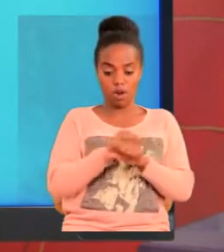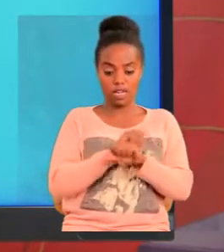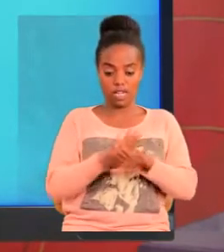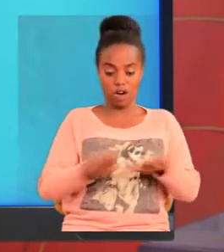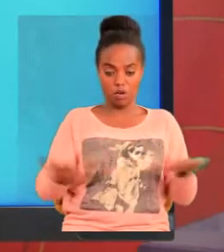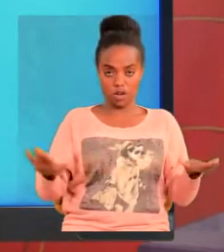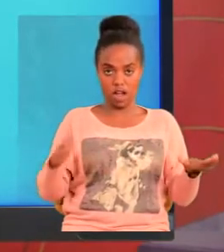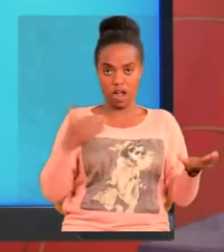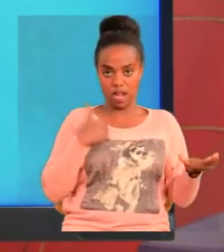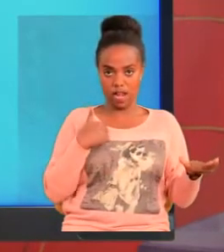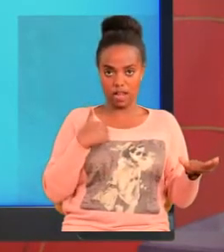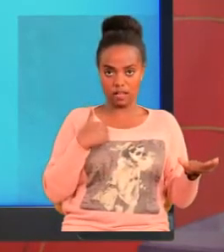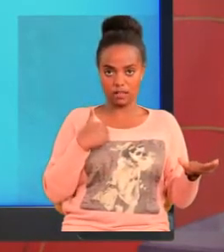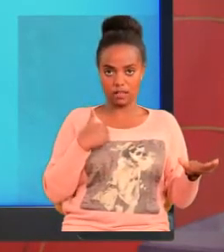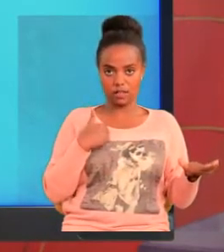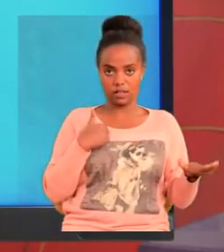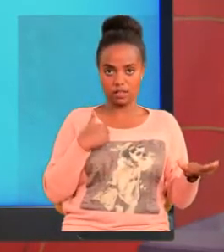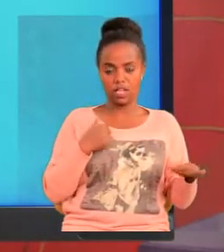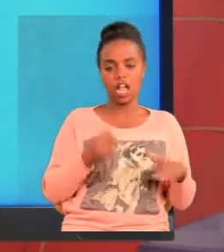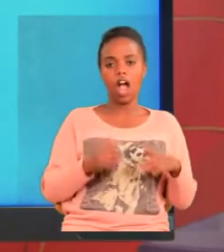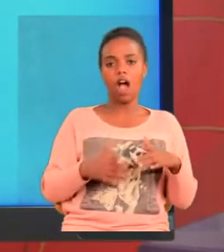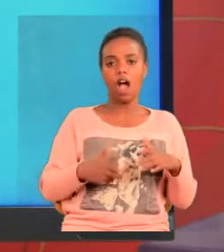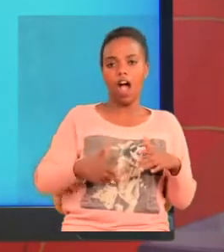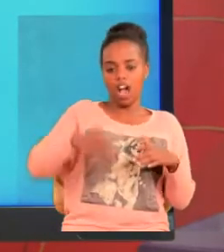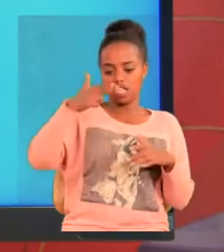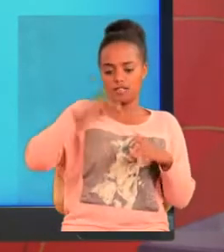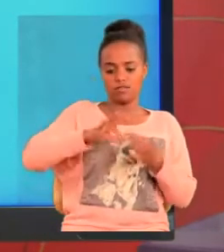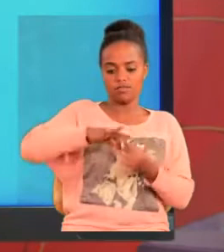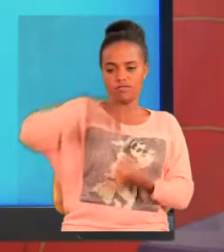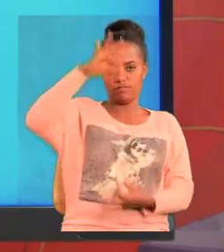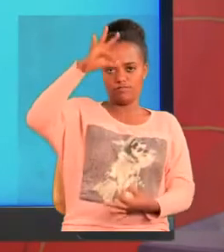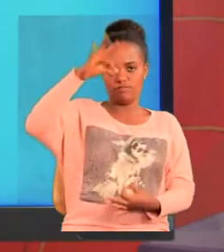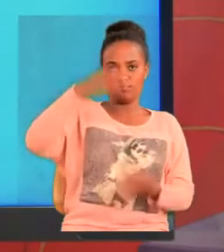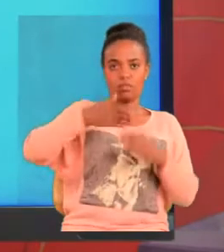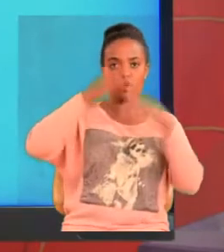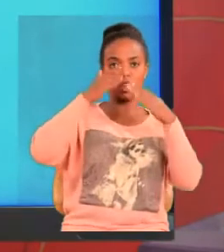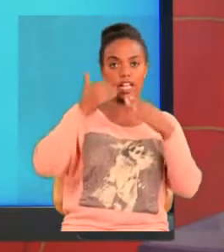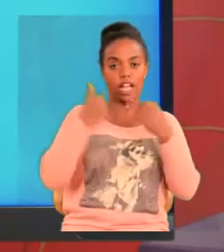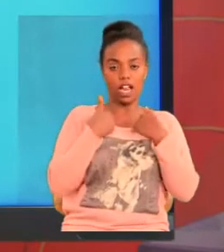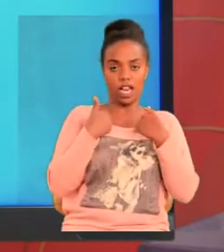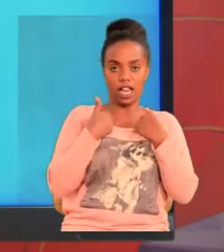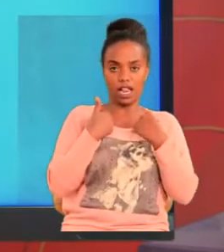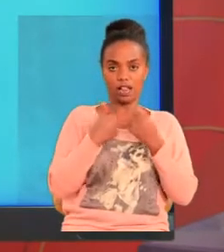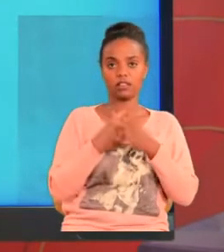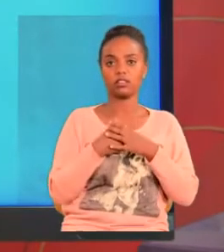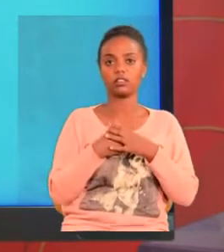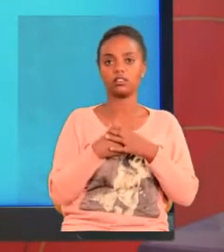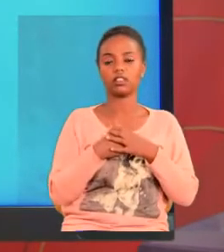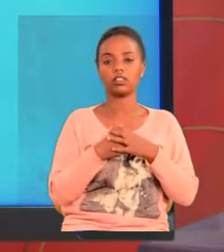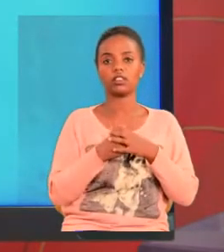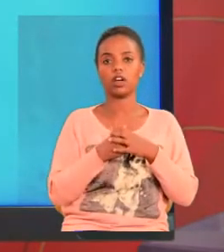Assume this is the height of the building. So from this point,